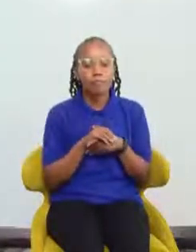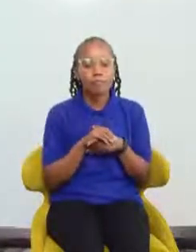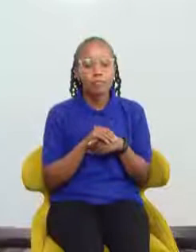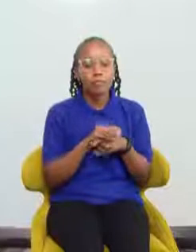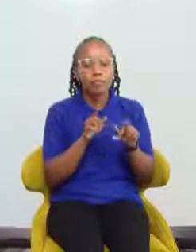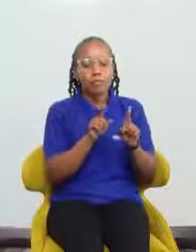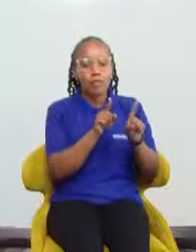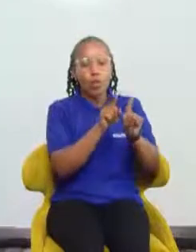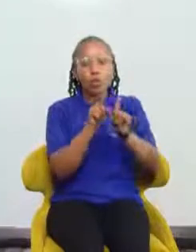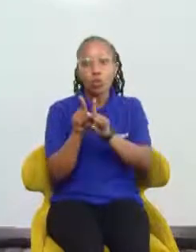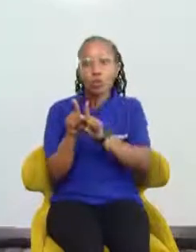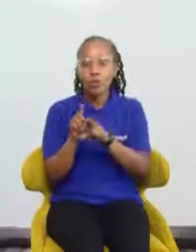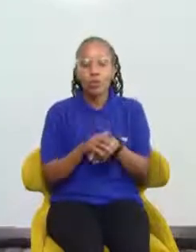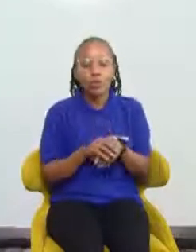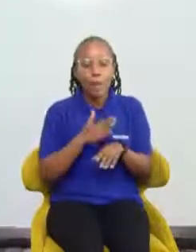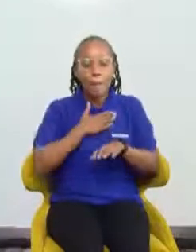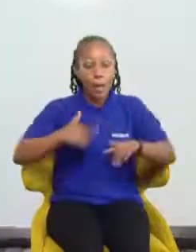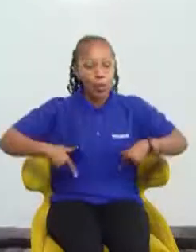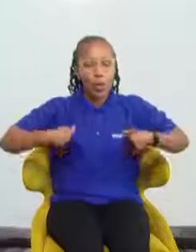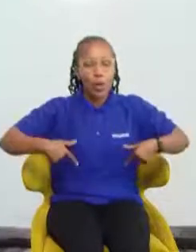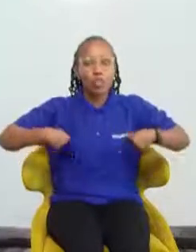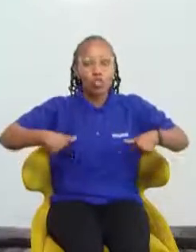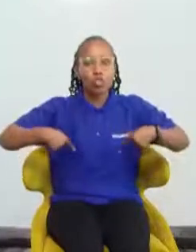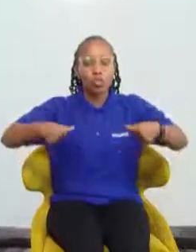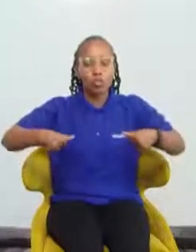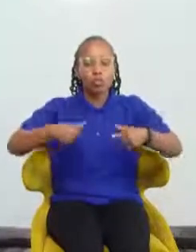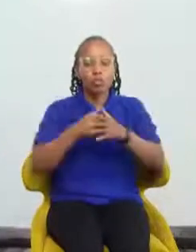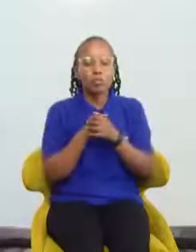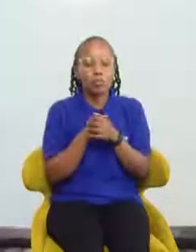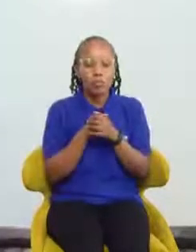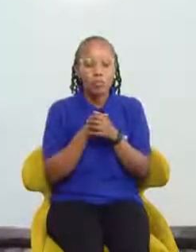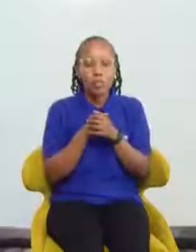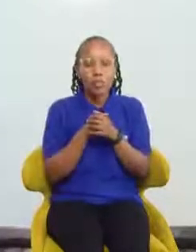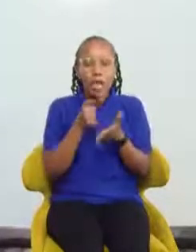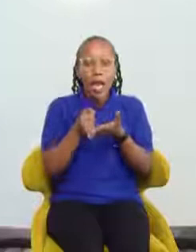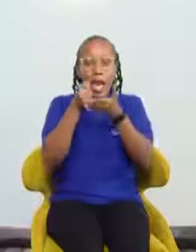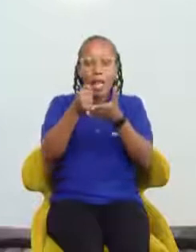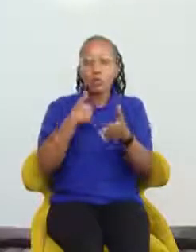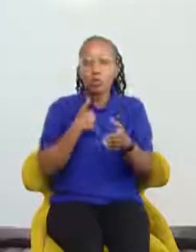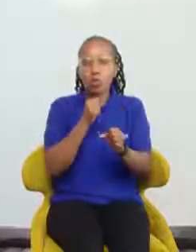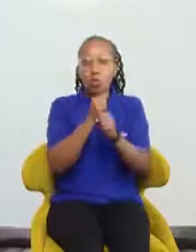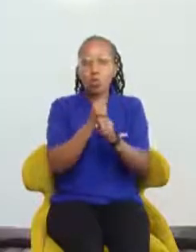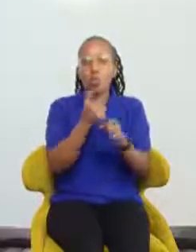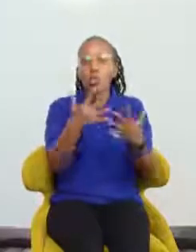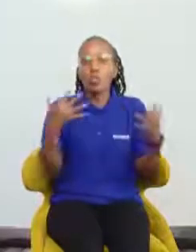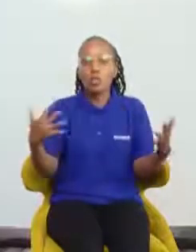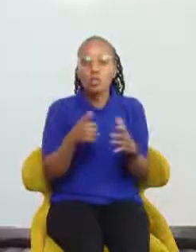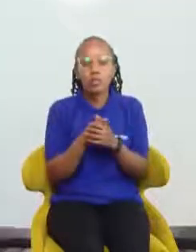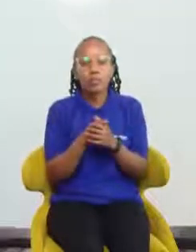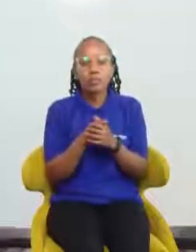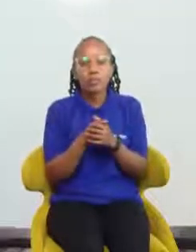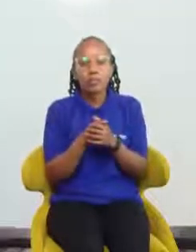Also, my wheelchair, ladies and gentlemen, it enables me to do so many things. Without it, I wouldn't be able to perform